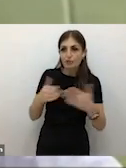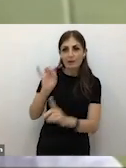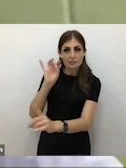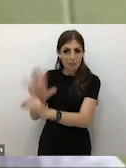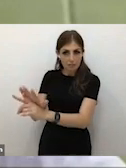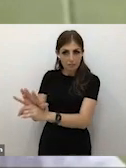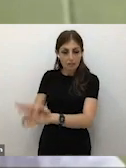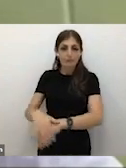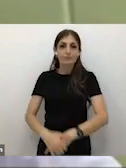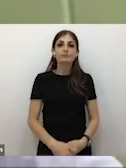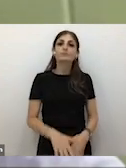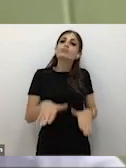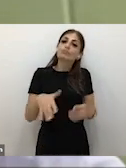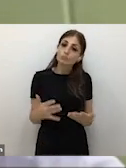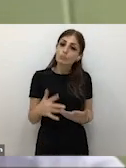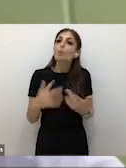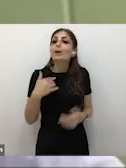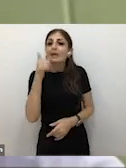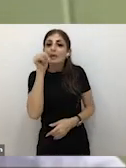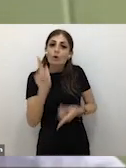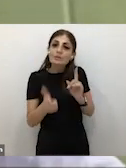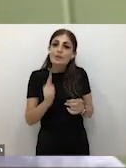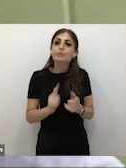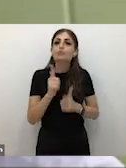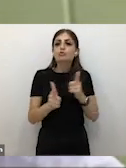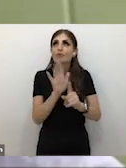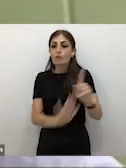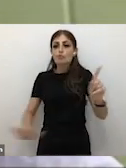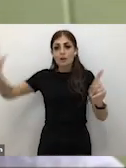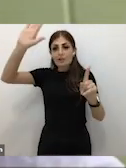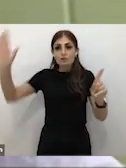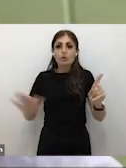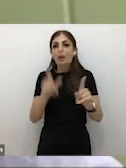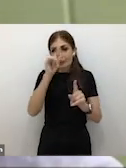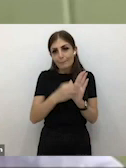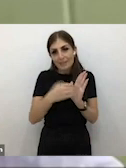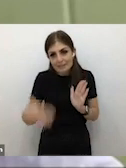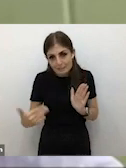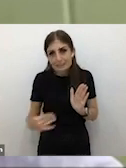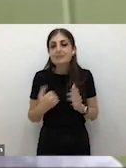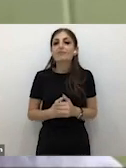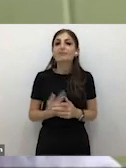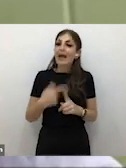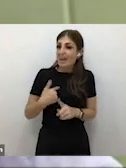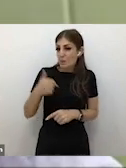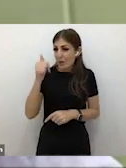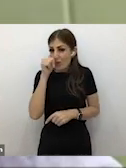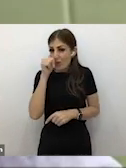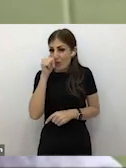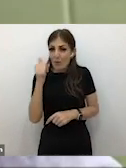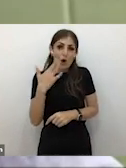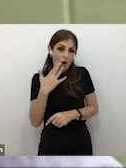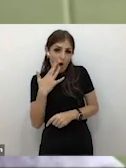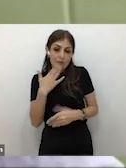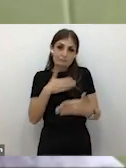yourself. However, we do know that travel from regional and remote locations can be expensive, and we know that the costs of travel can be a